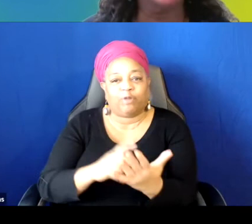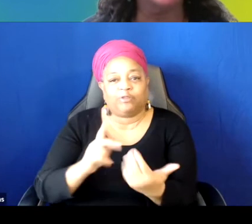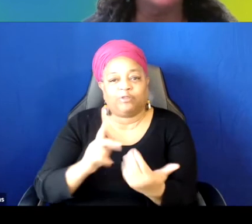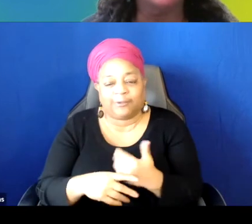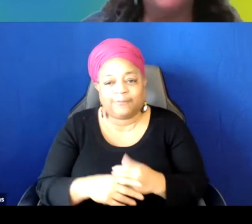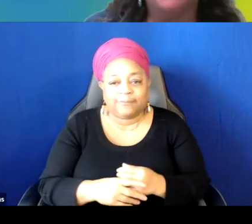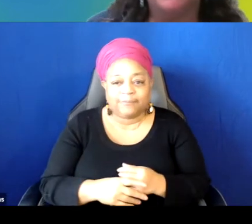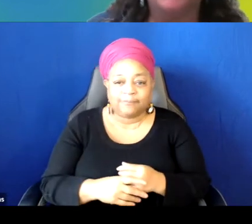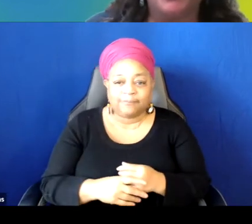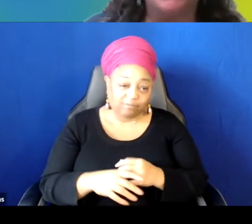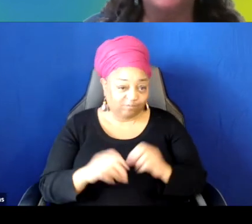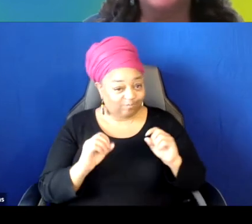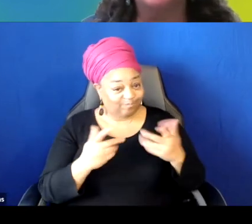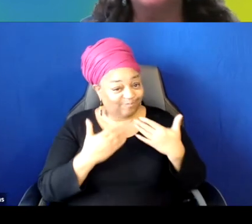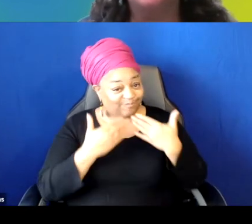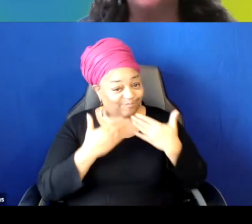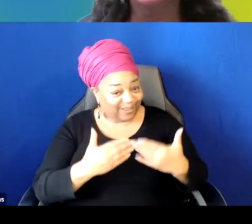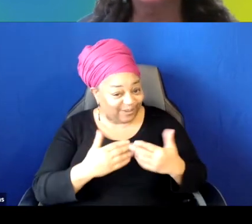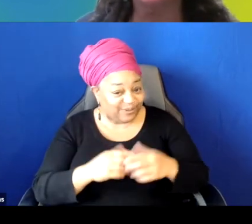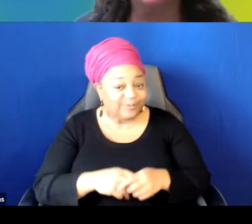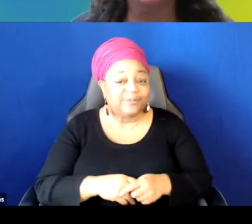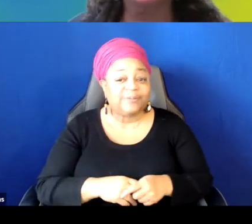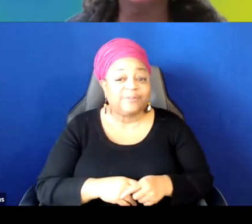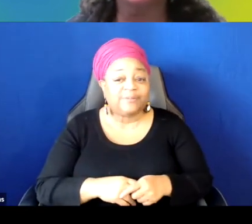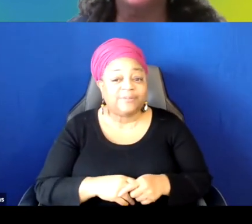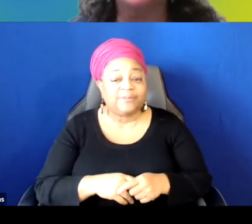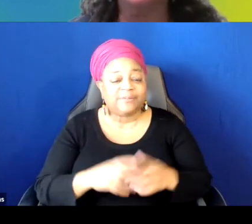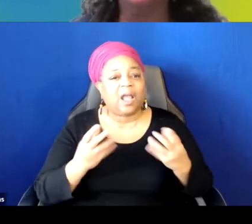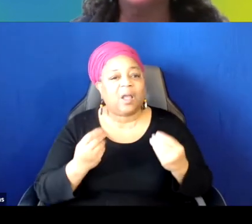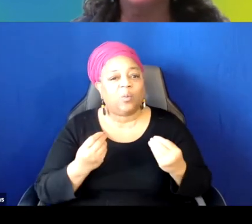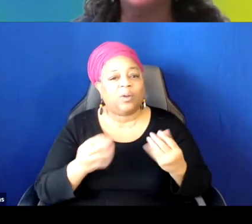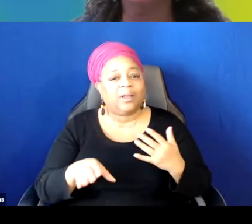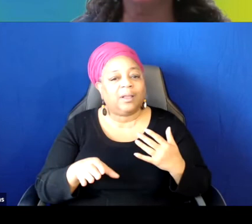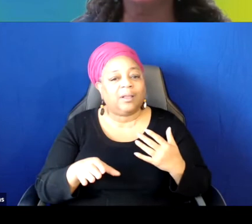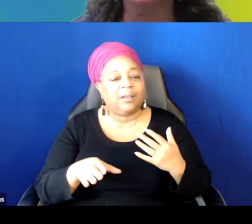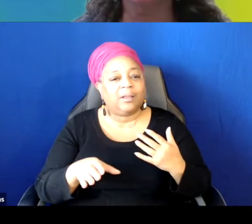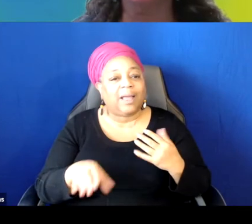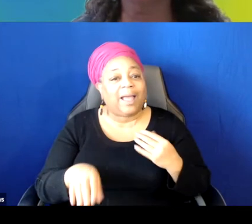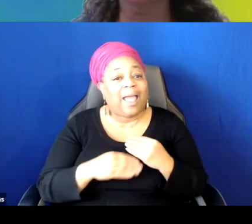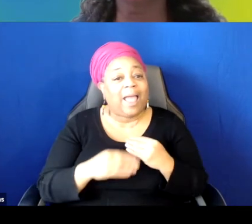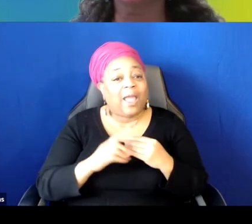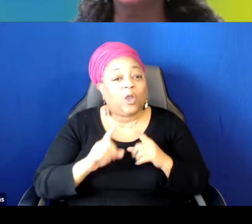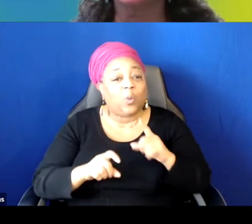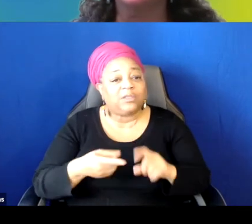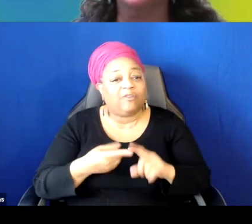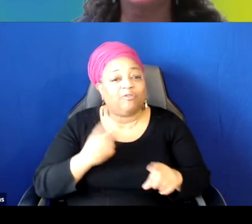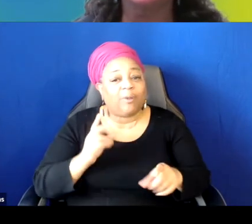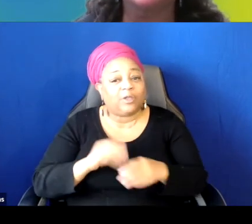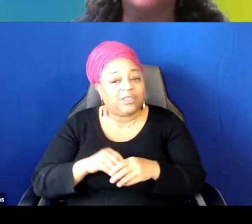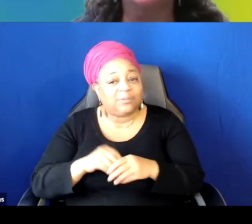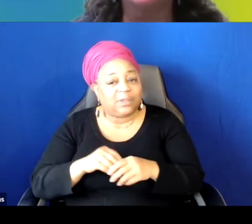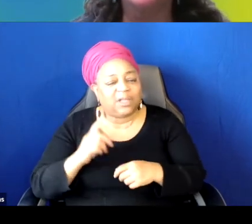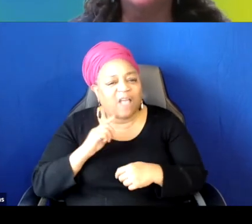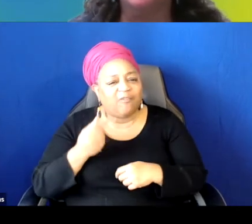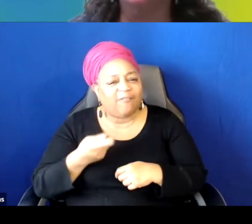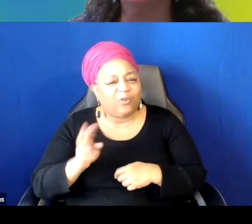Great, thank you. I want to fold in some questions that are coming from the participants, and it looks like there are a couple of questions